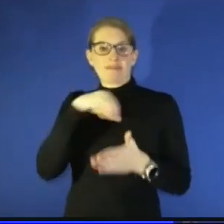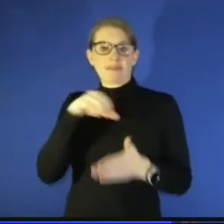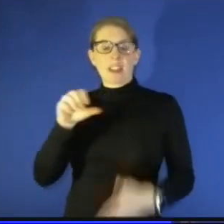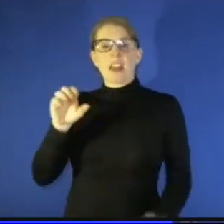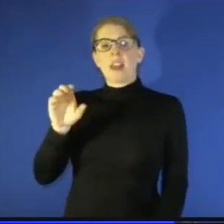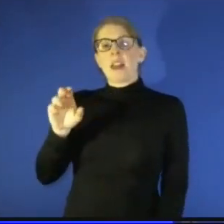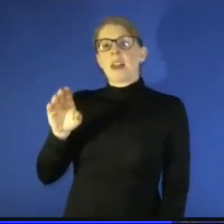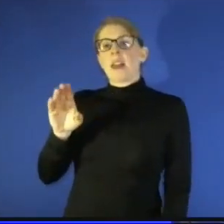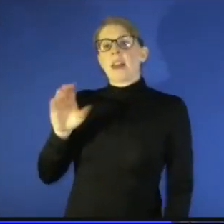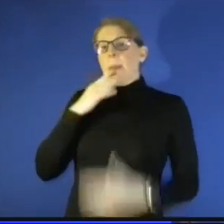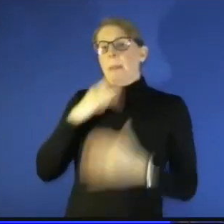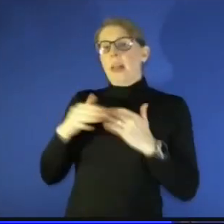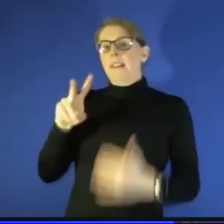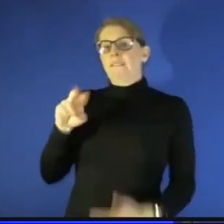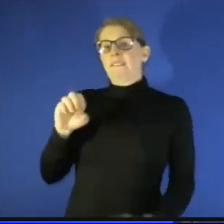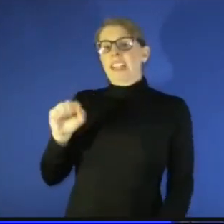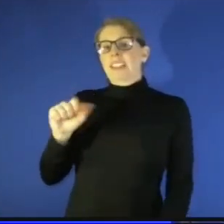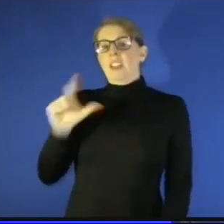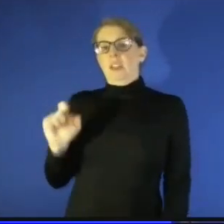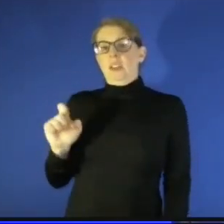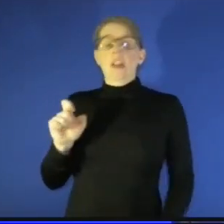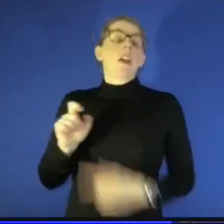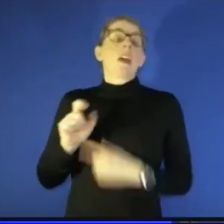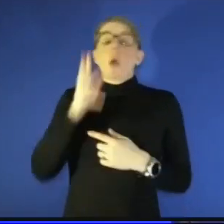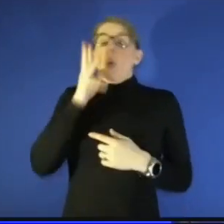been exceptionally difficult.